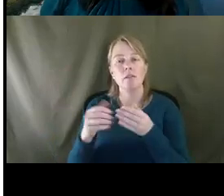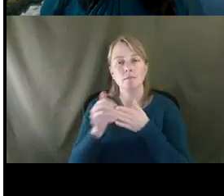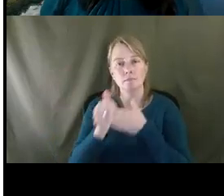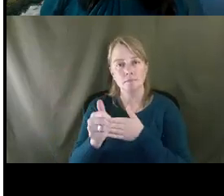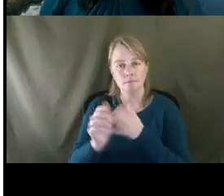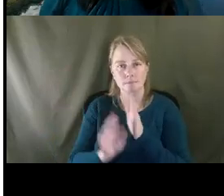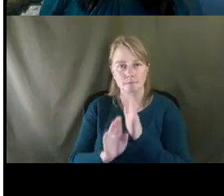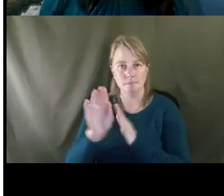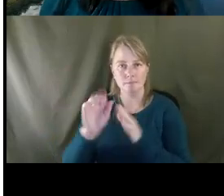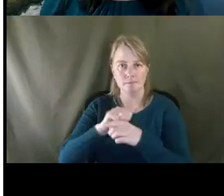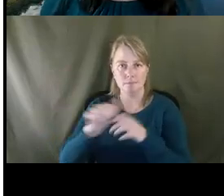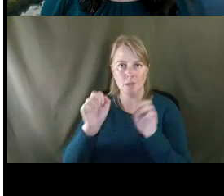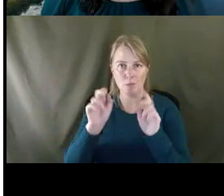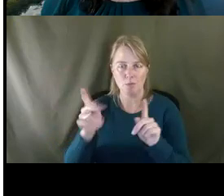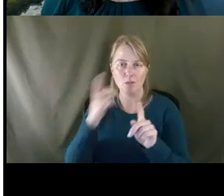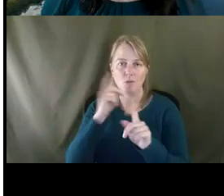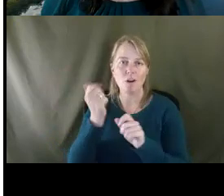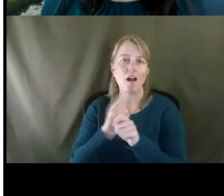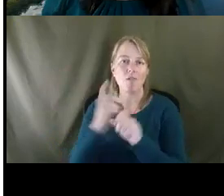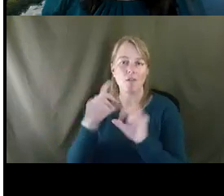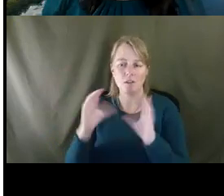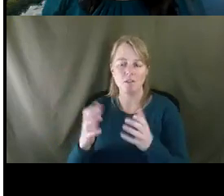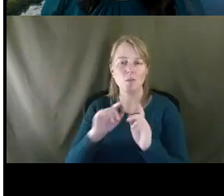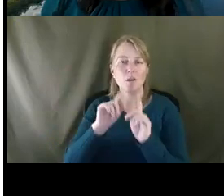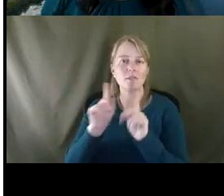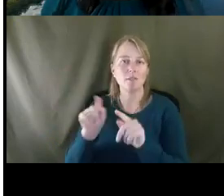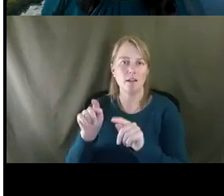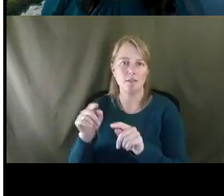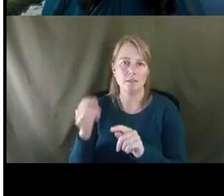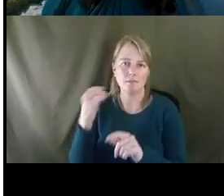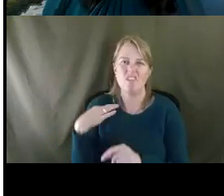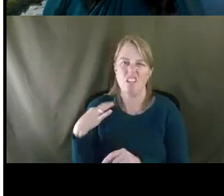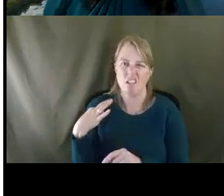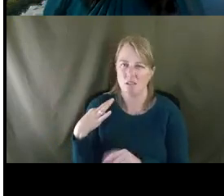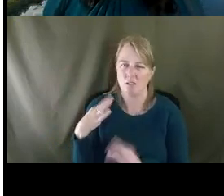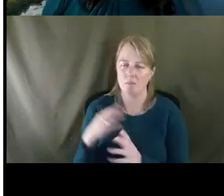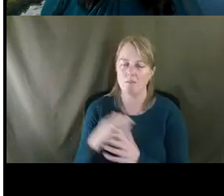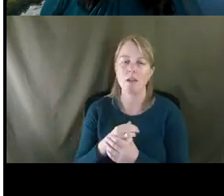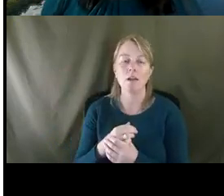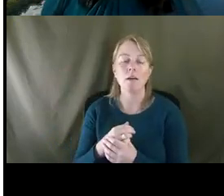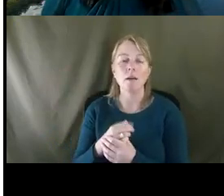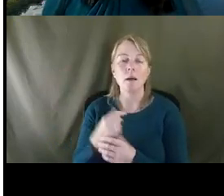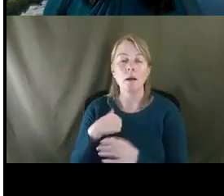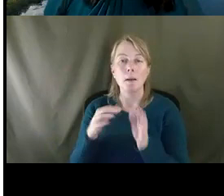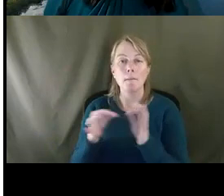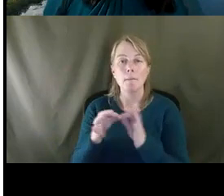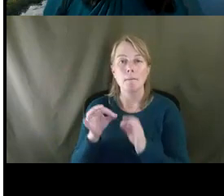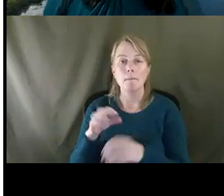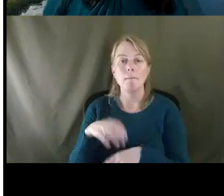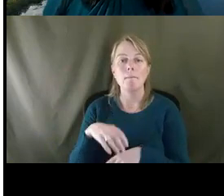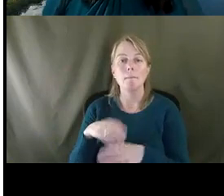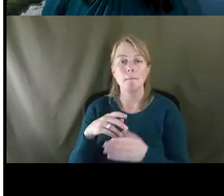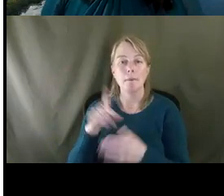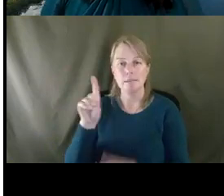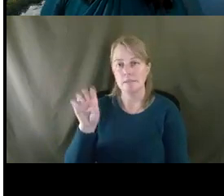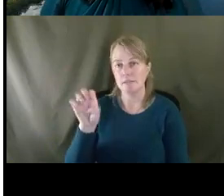training opportunities for everyone in the cohort to attend on a voluntary basis. As I mentioned with the DES mentorship